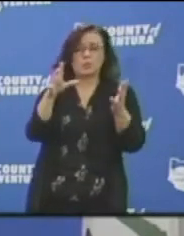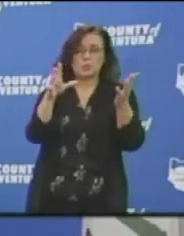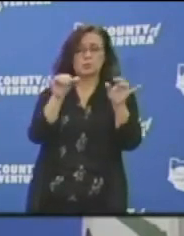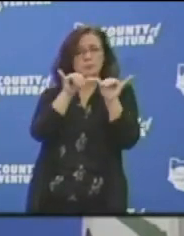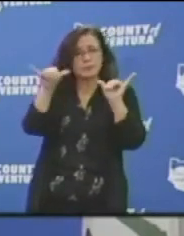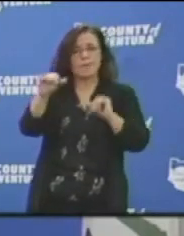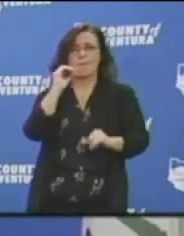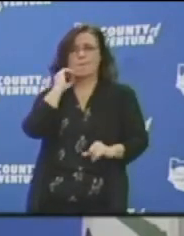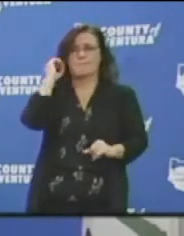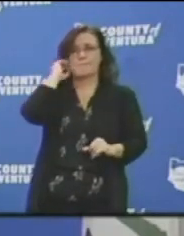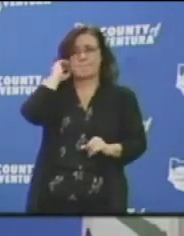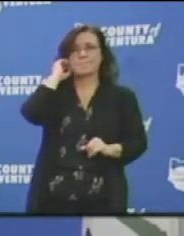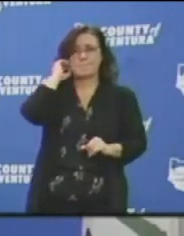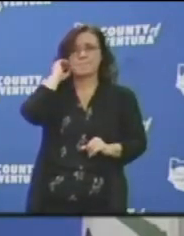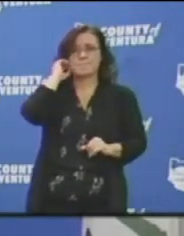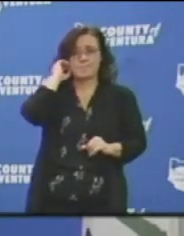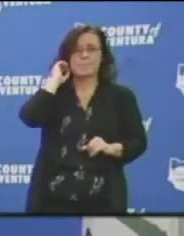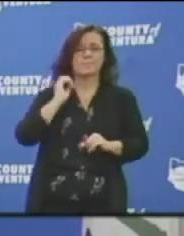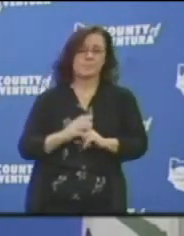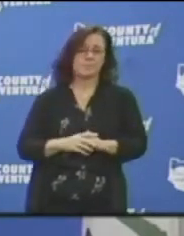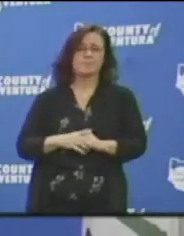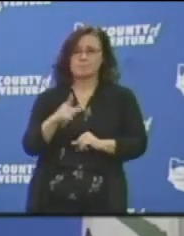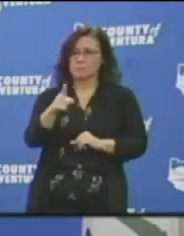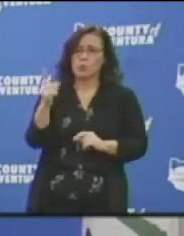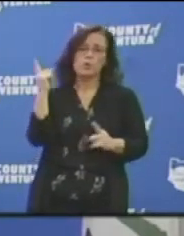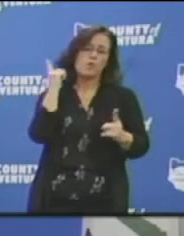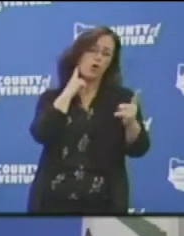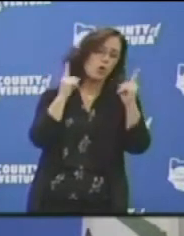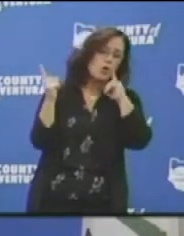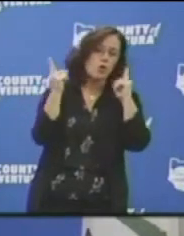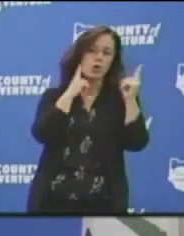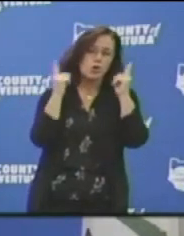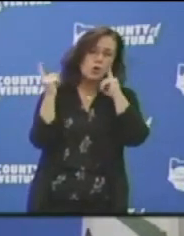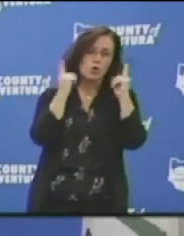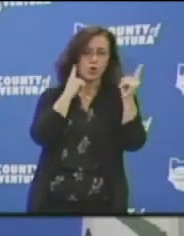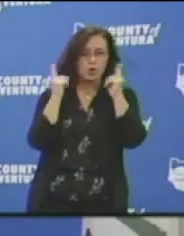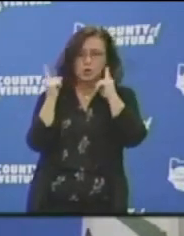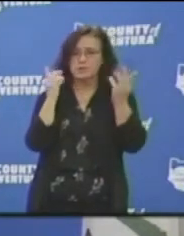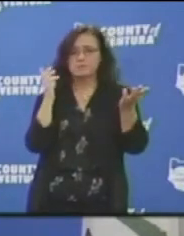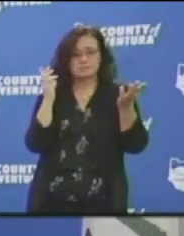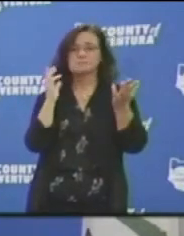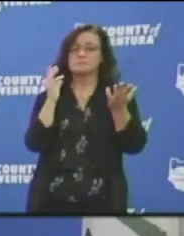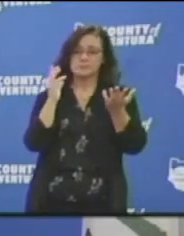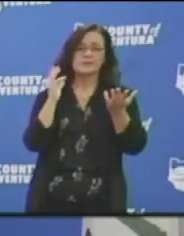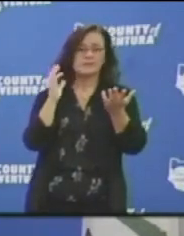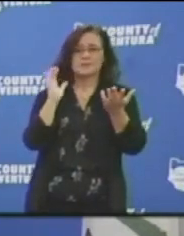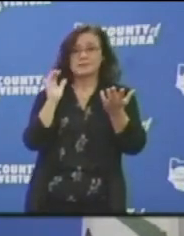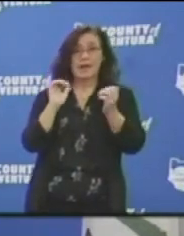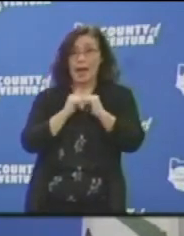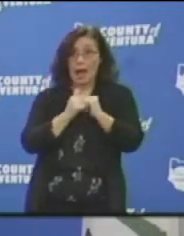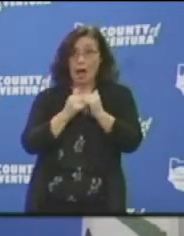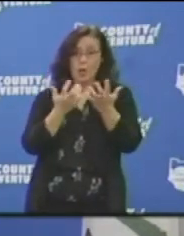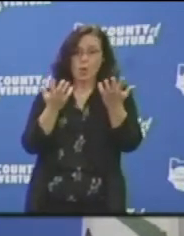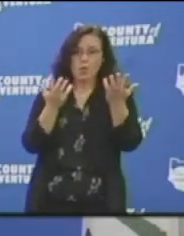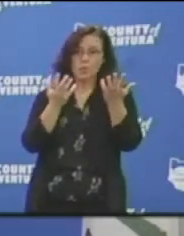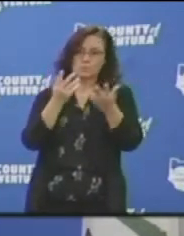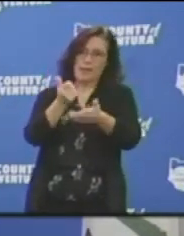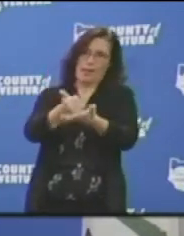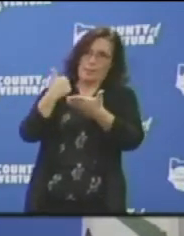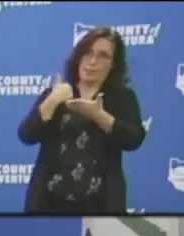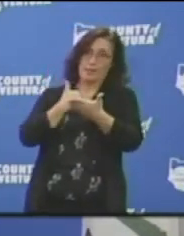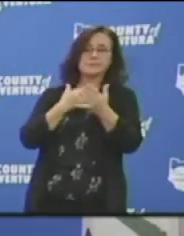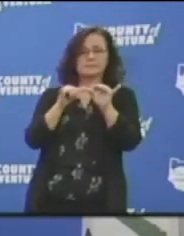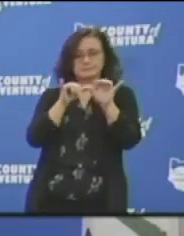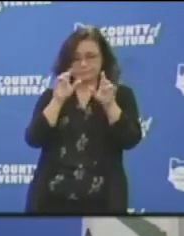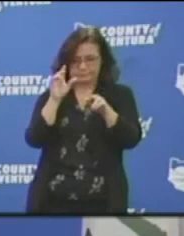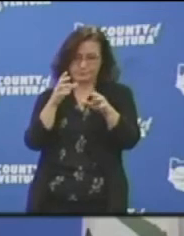part. And as you've heard numerous times before, that includes wearing a mask, social